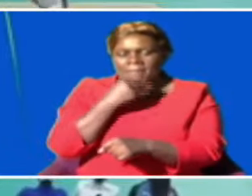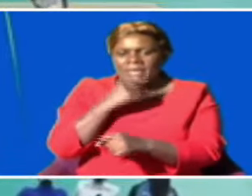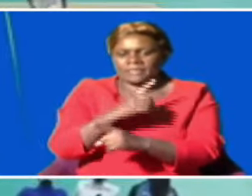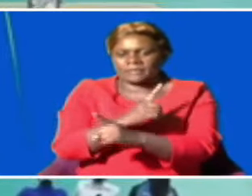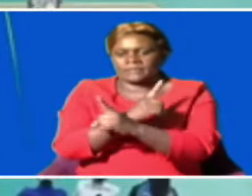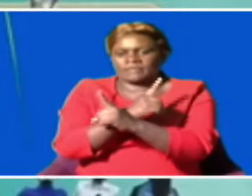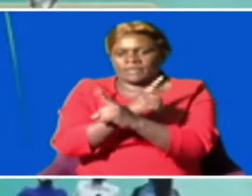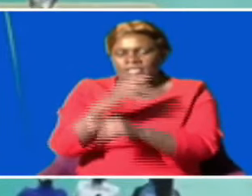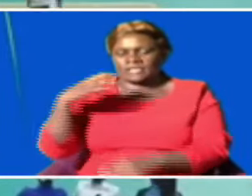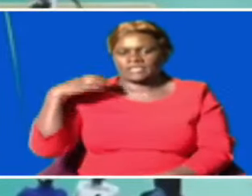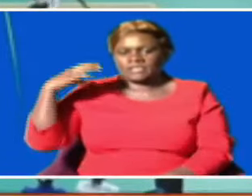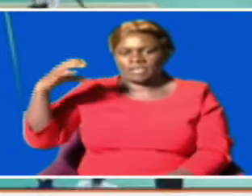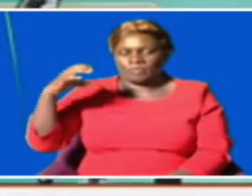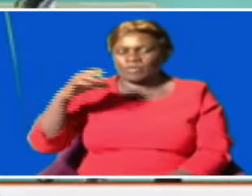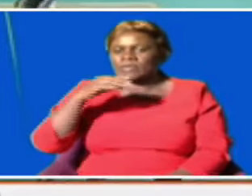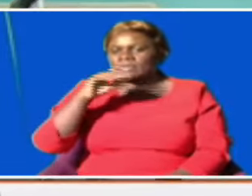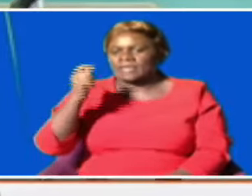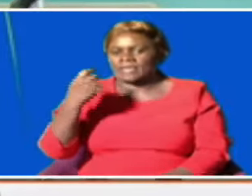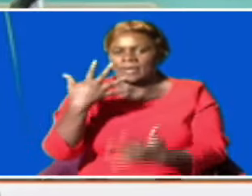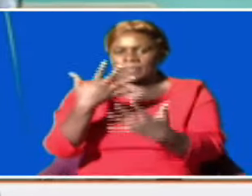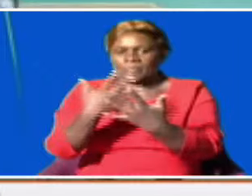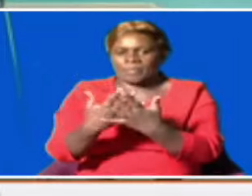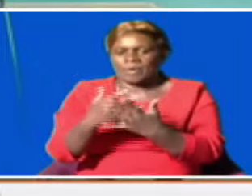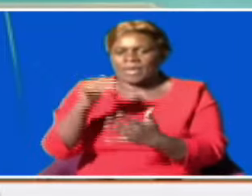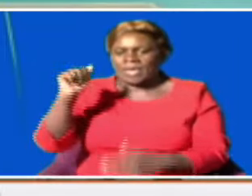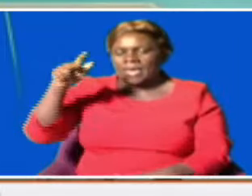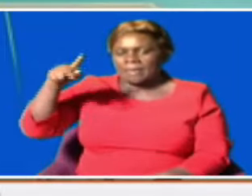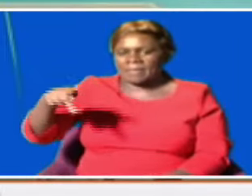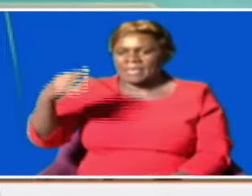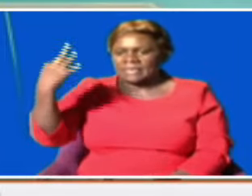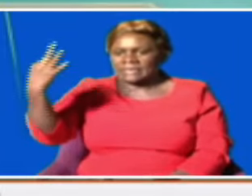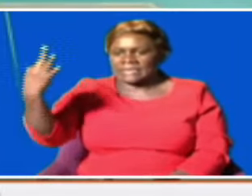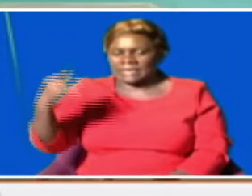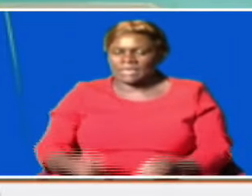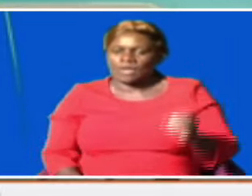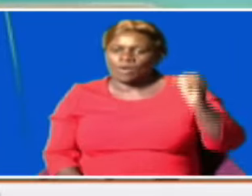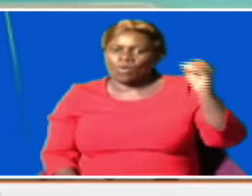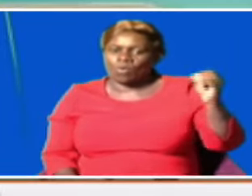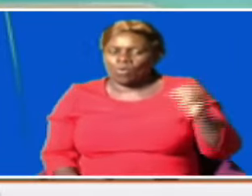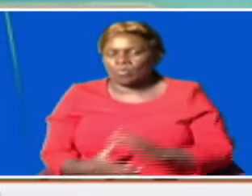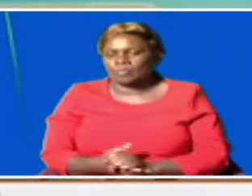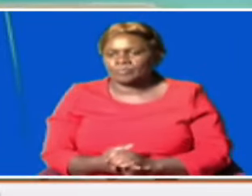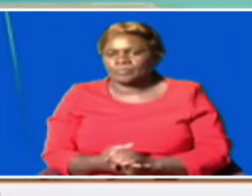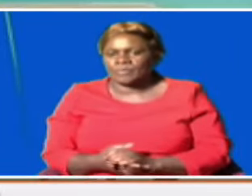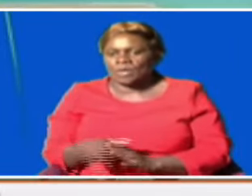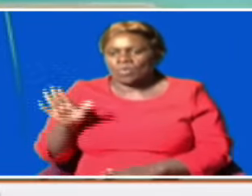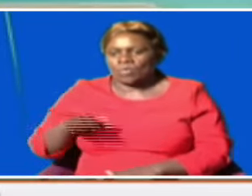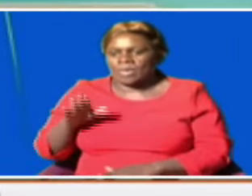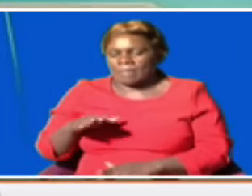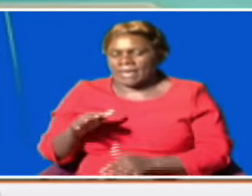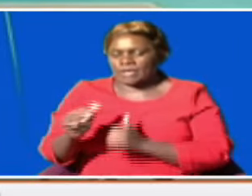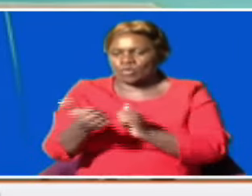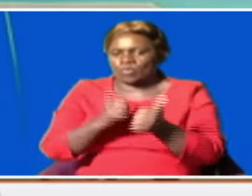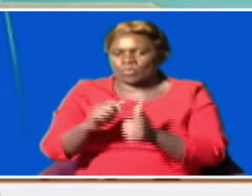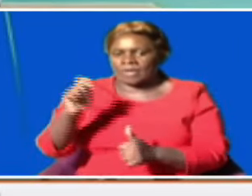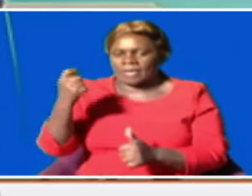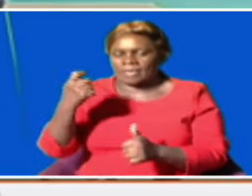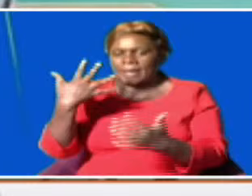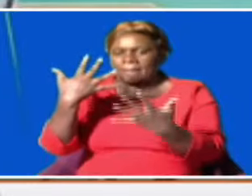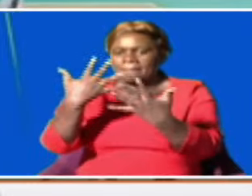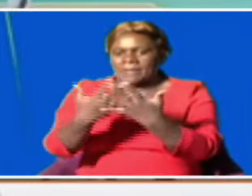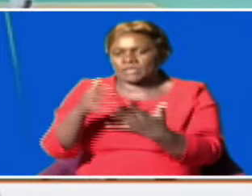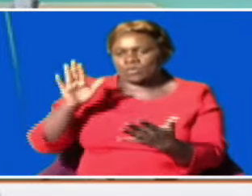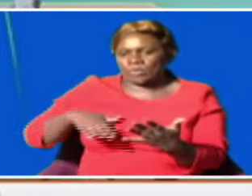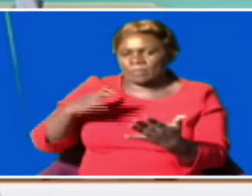defending champions Kenya Prison saw off Administration Police 3-0 sets in women's battle. Kenya Prison's